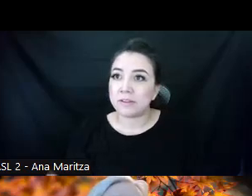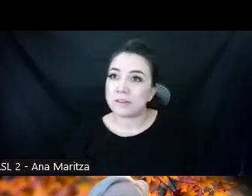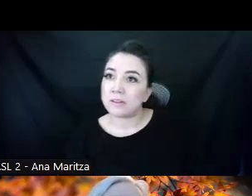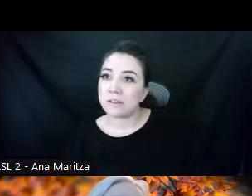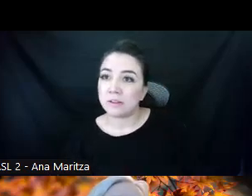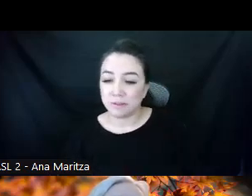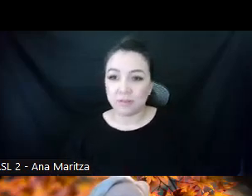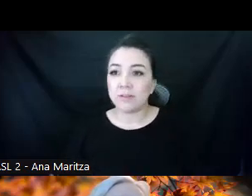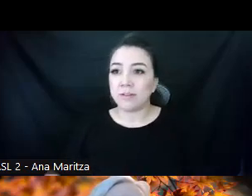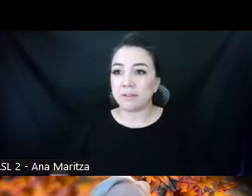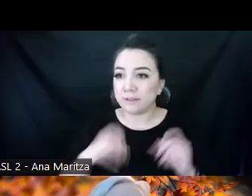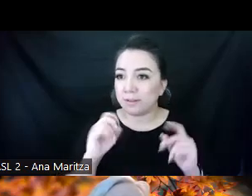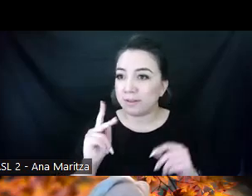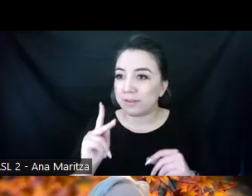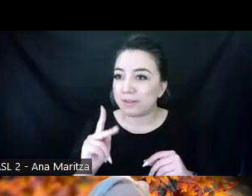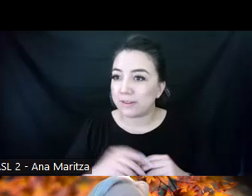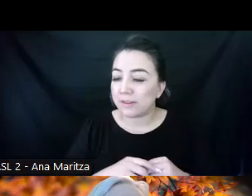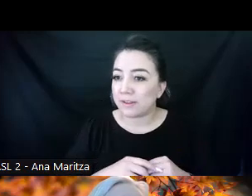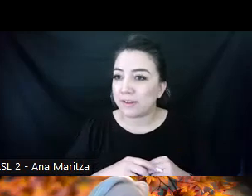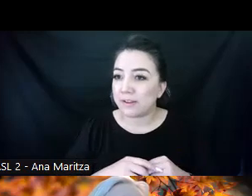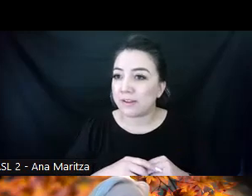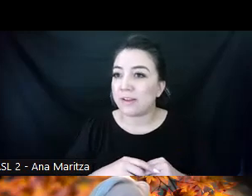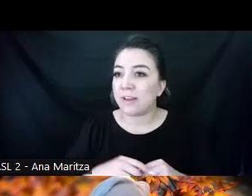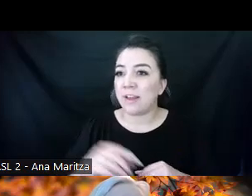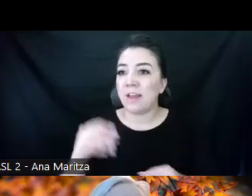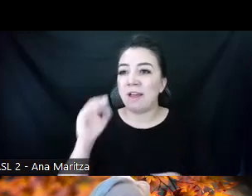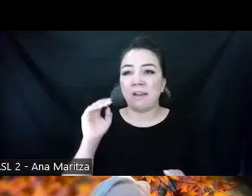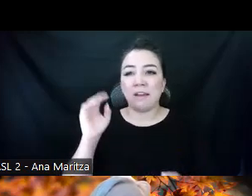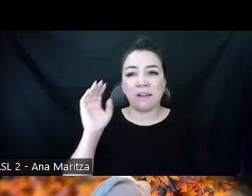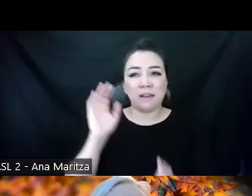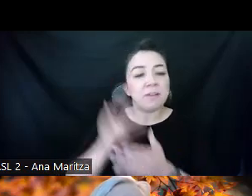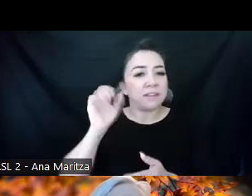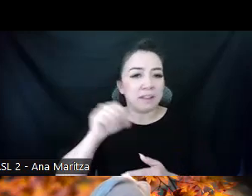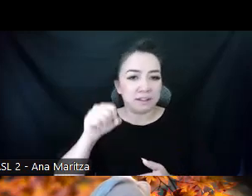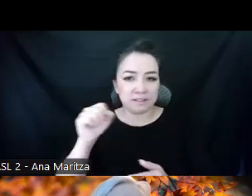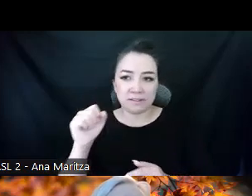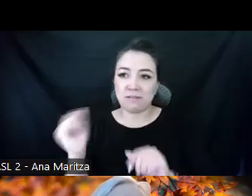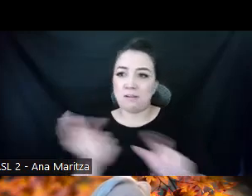Okay. And I believe, yes, all of our